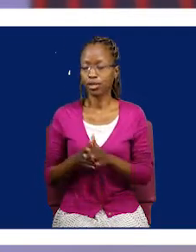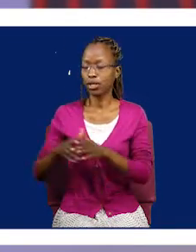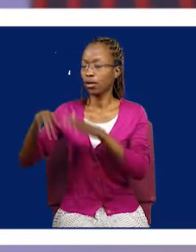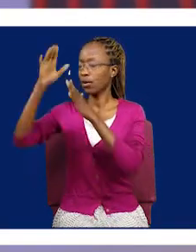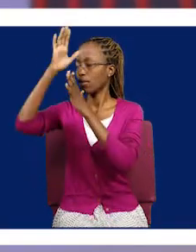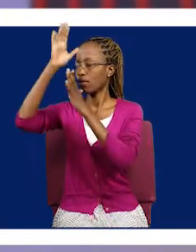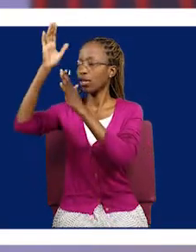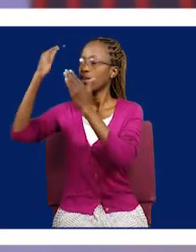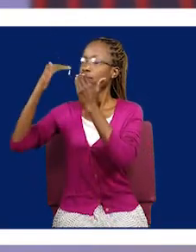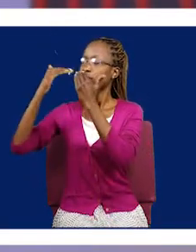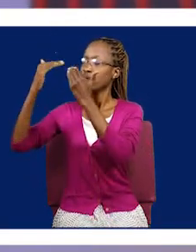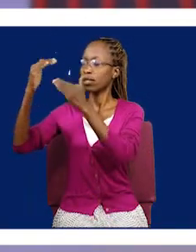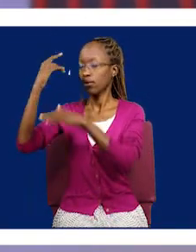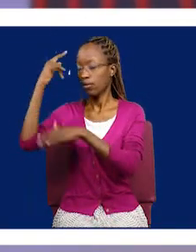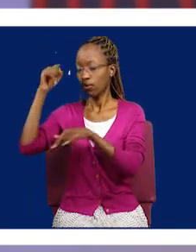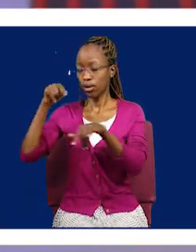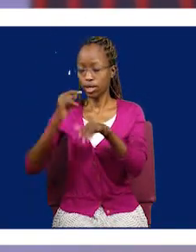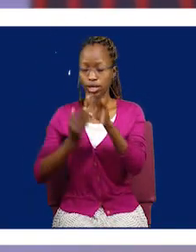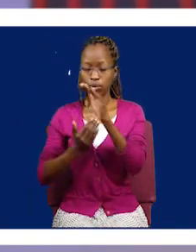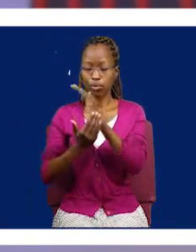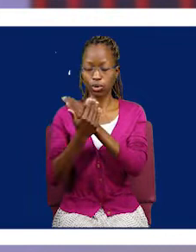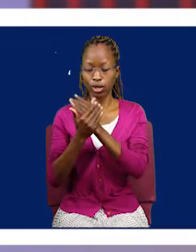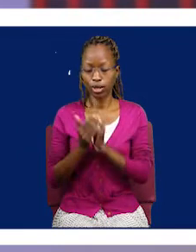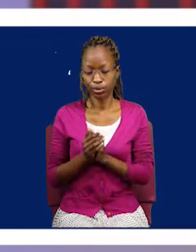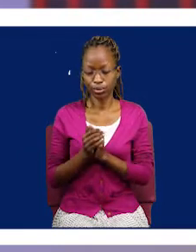we thank you for this morning.